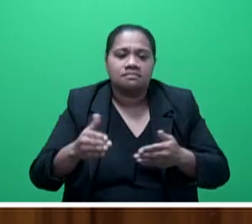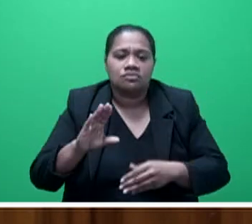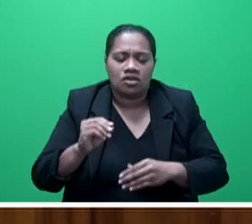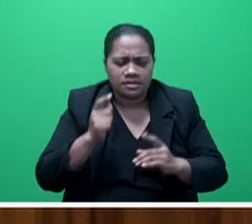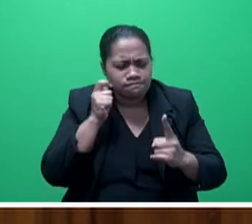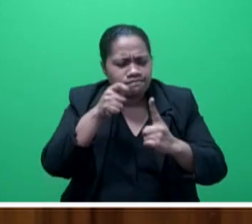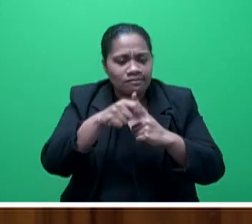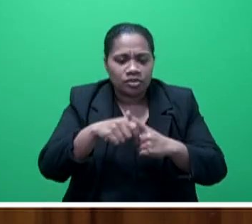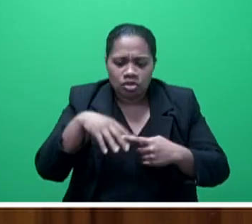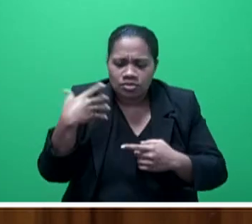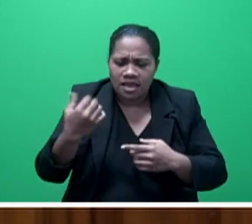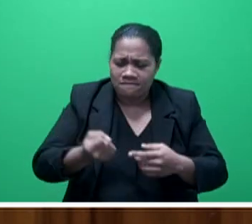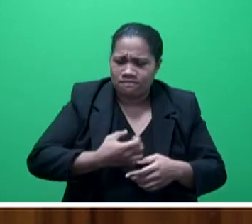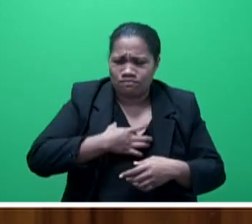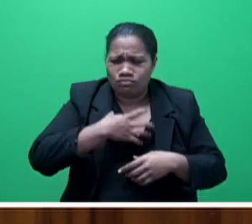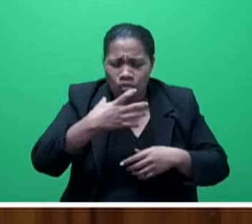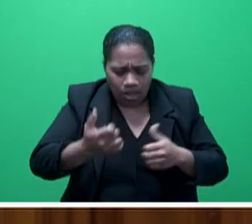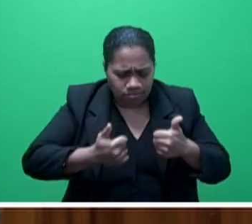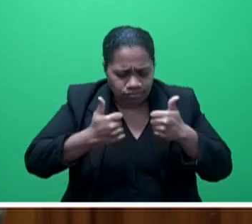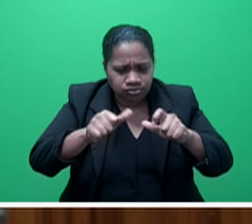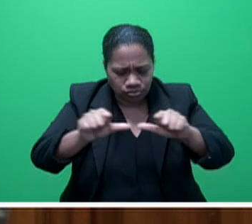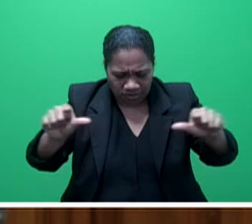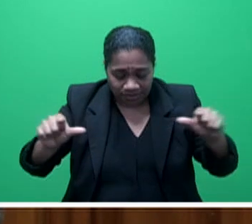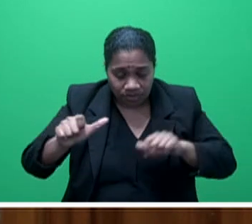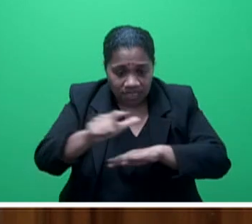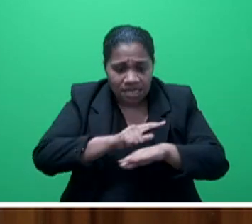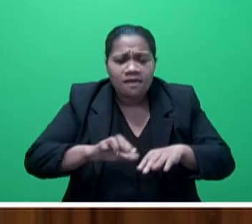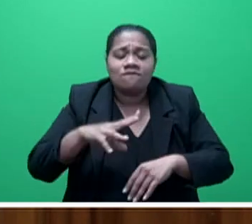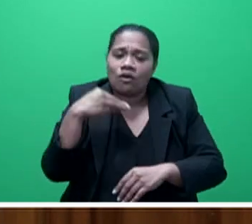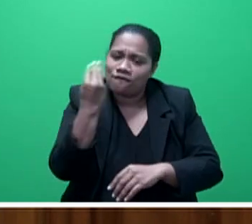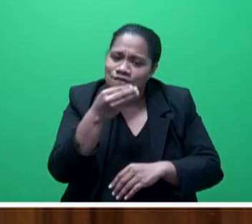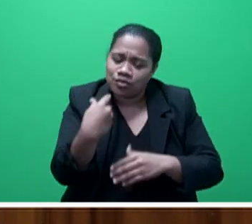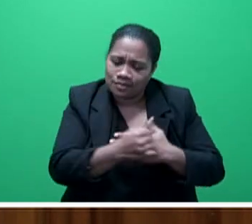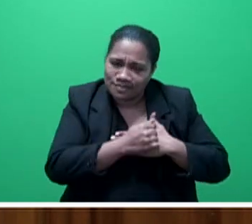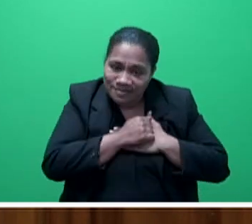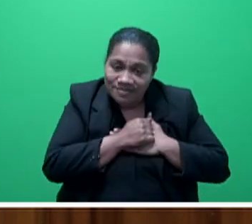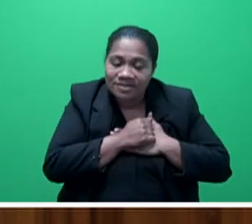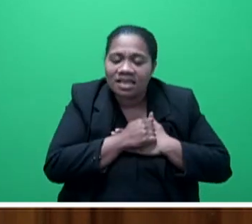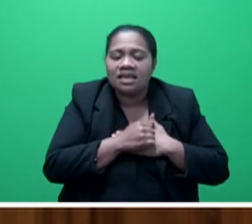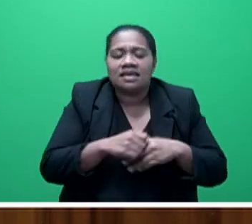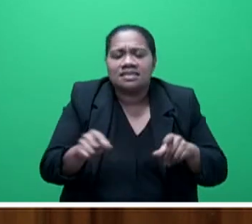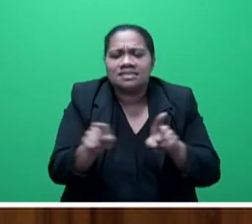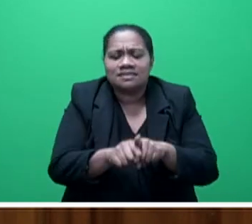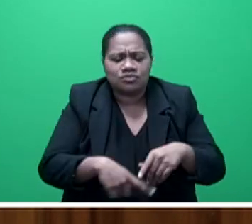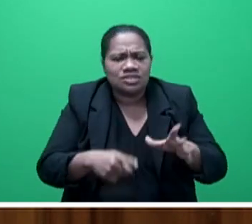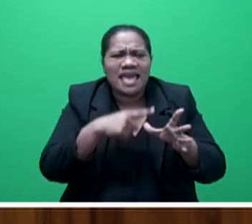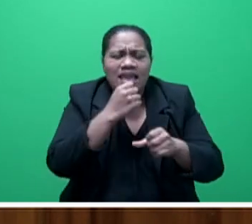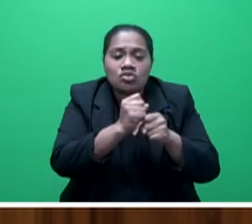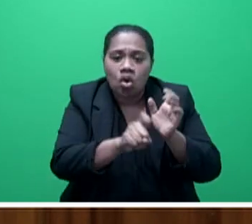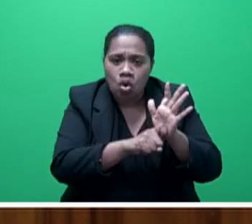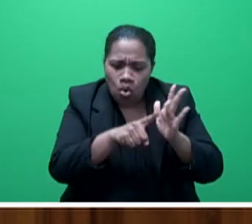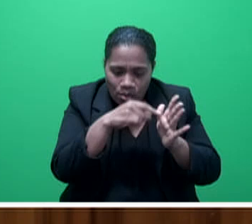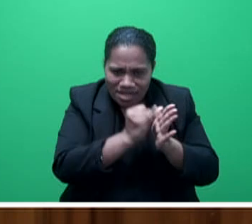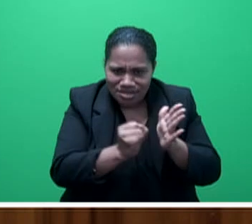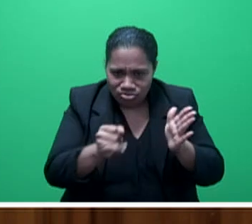maintaining as much good agricultural land as possible for food security and agro-industries, and at the same time